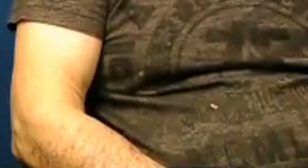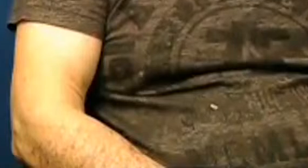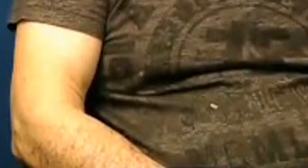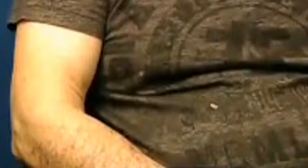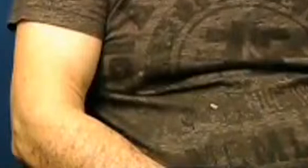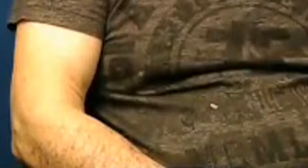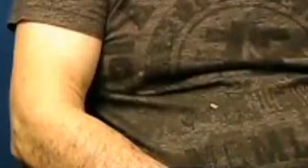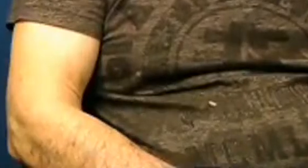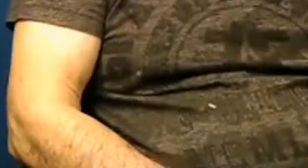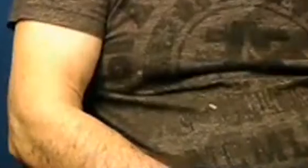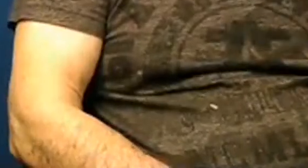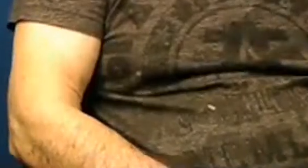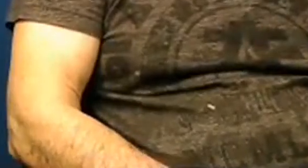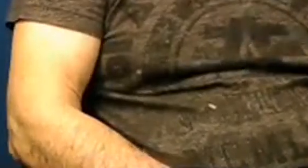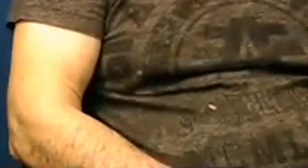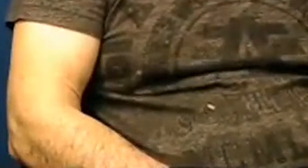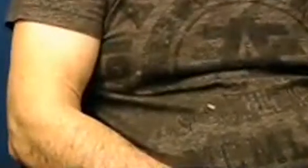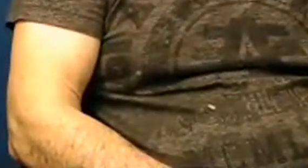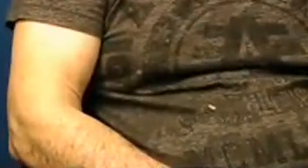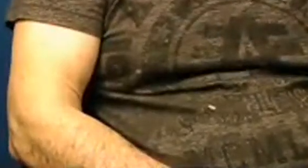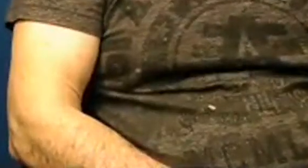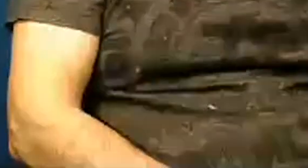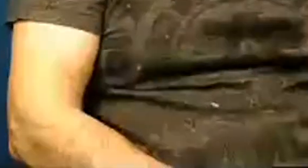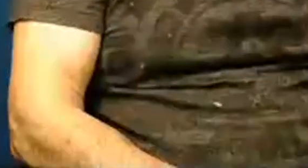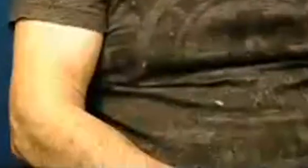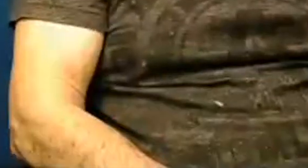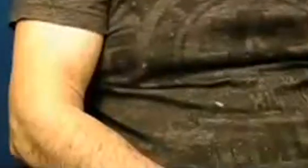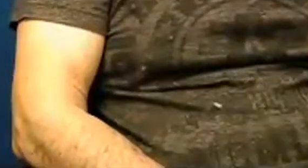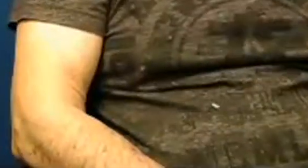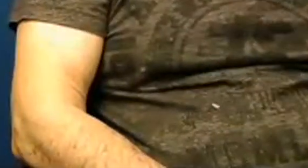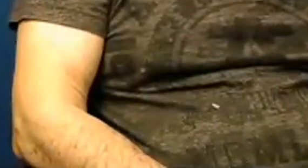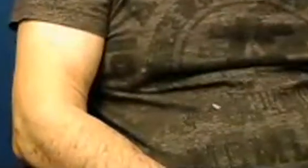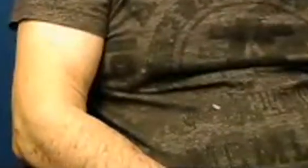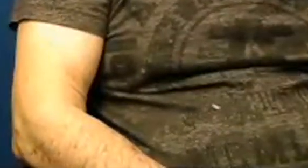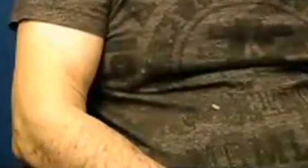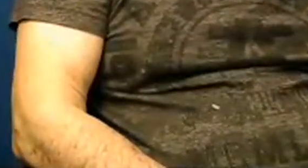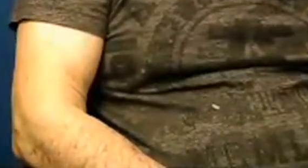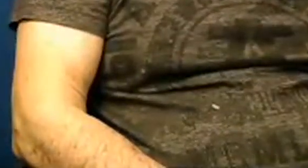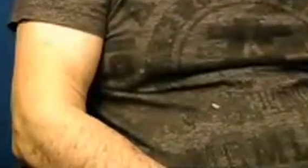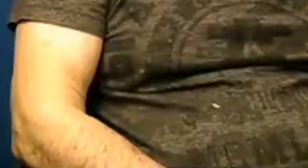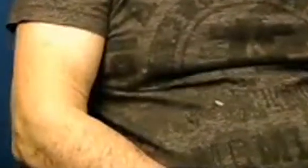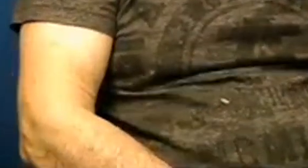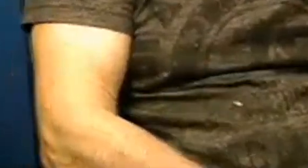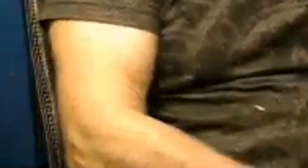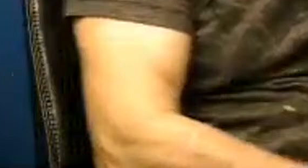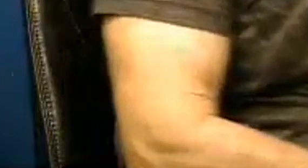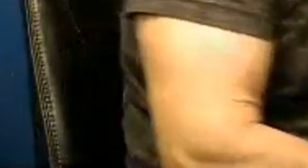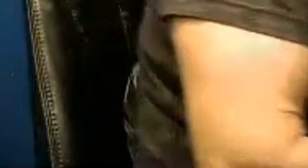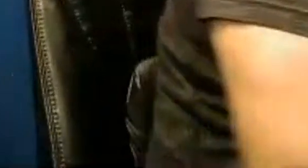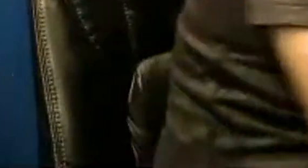Hey guys, we're just getting the movie set up. Okay, window.